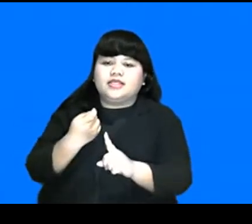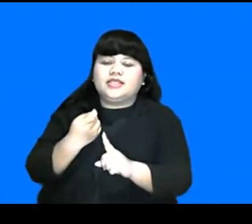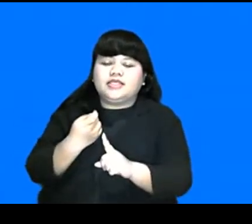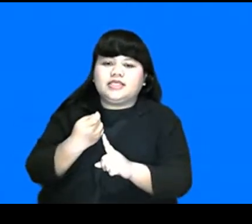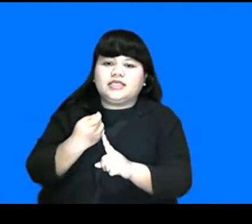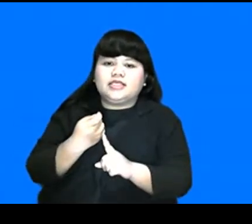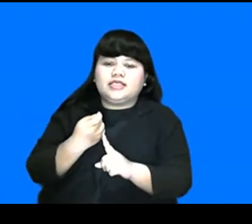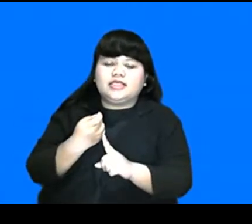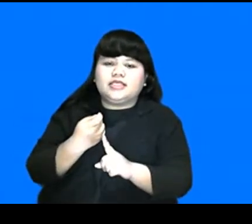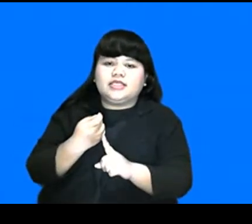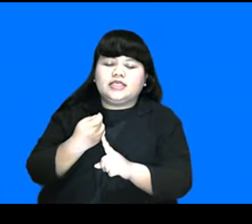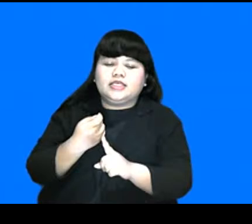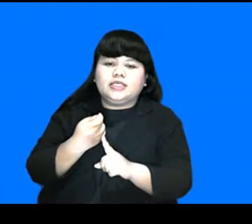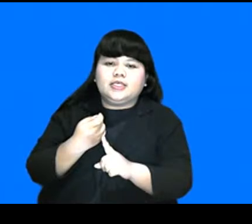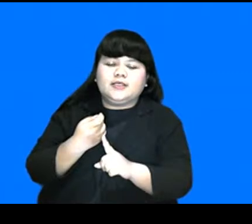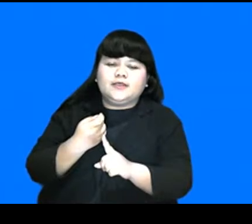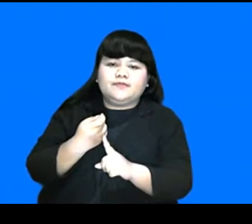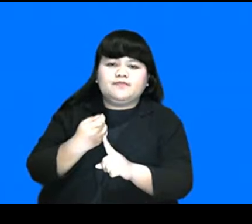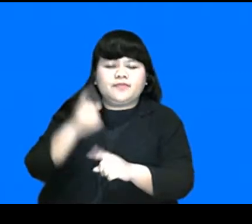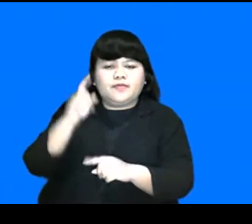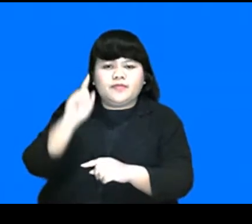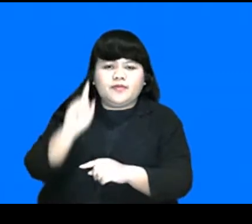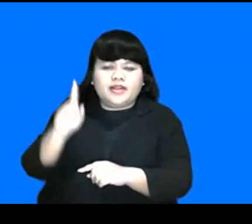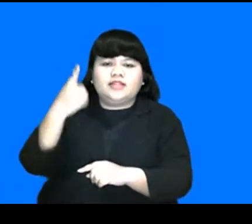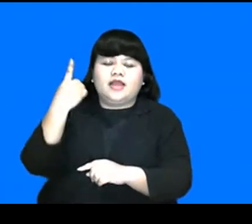government. Yeah,